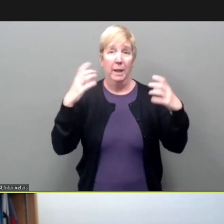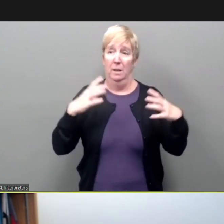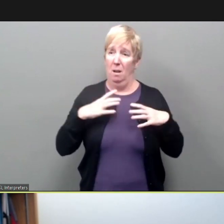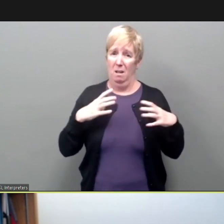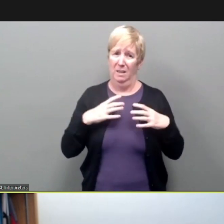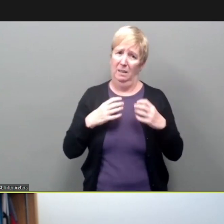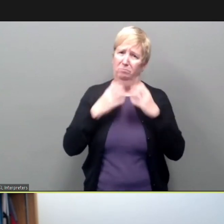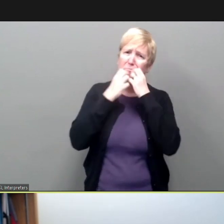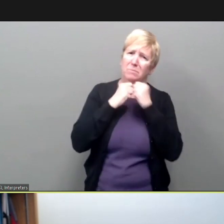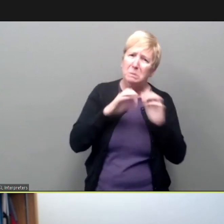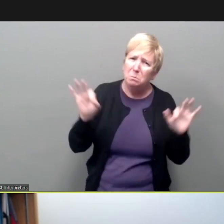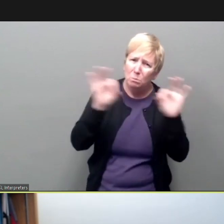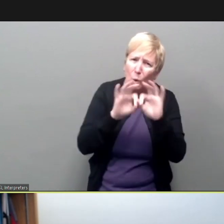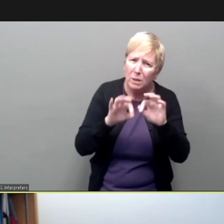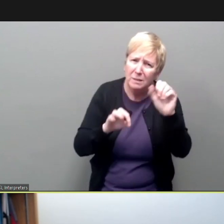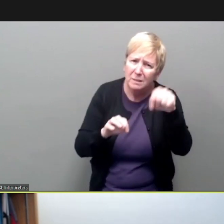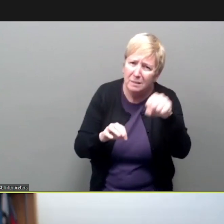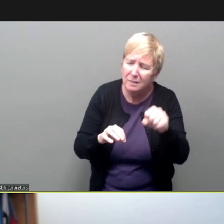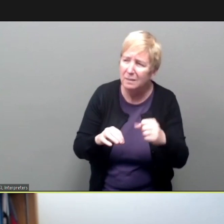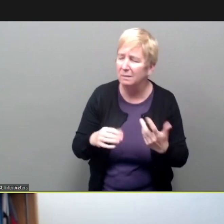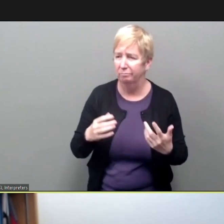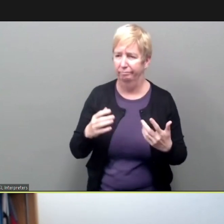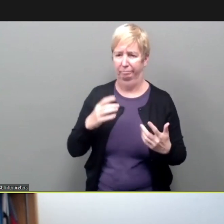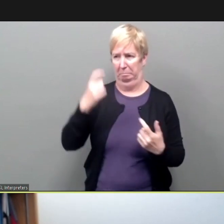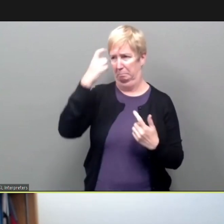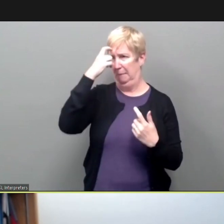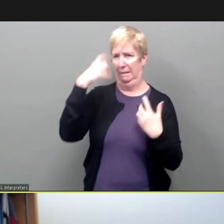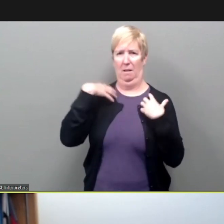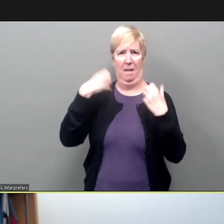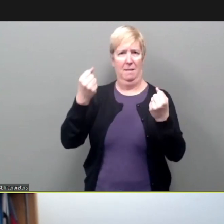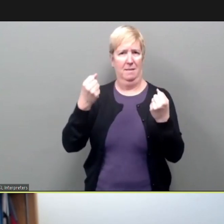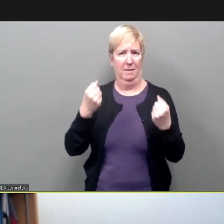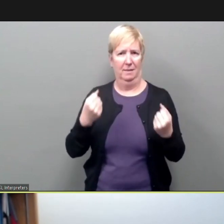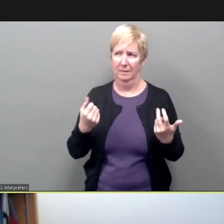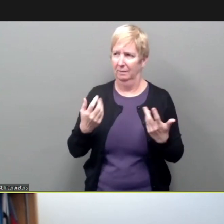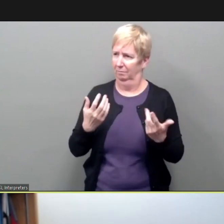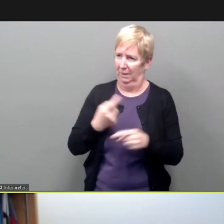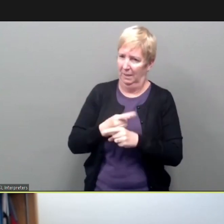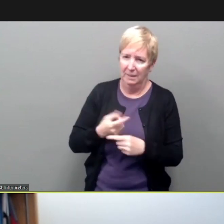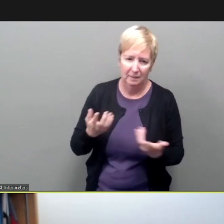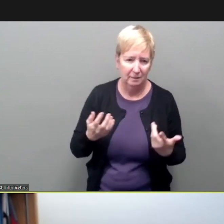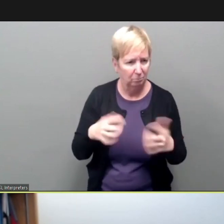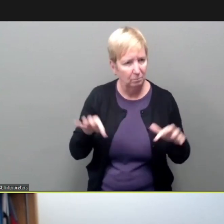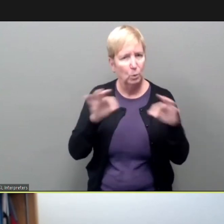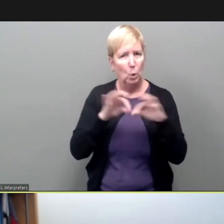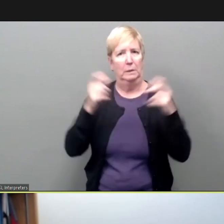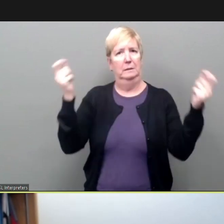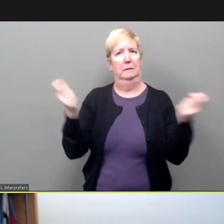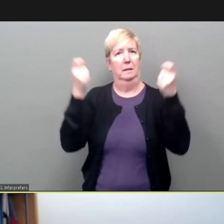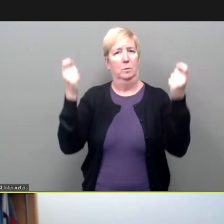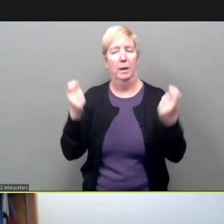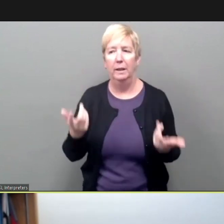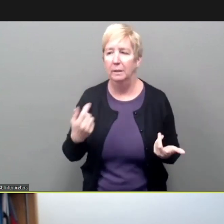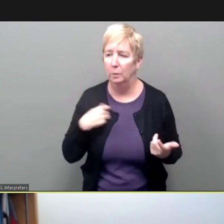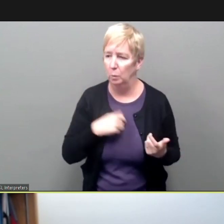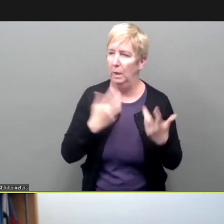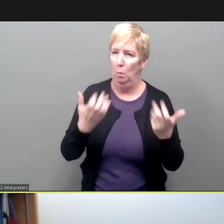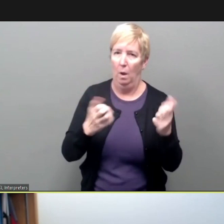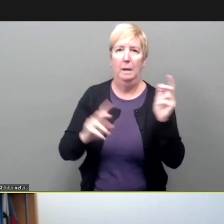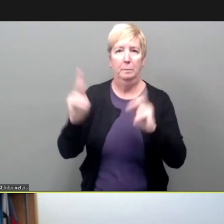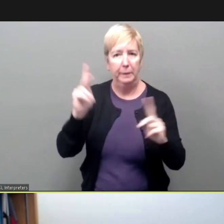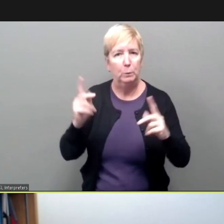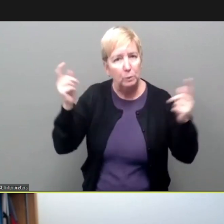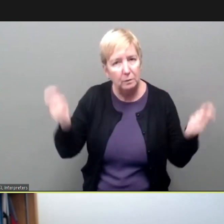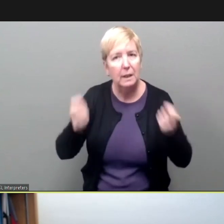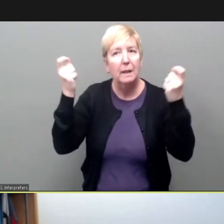important for our mental health, if nothing else. And we want people to celebrate, but we want them to